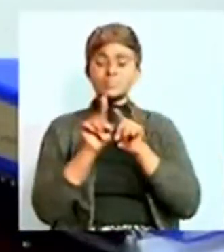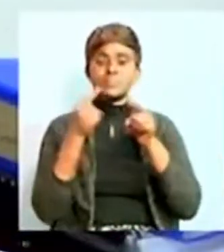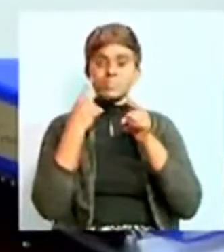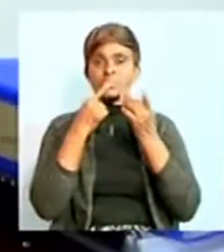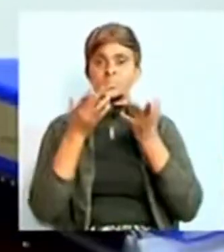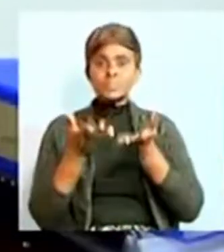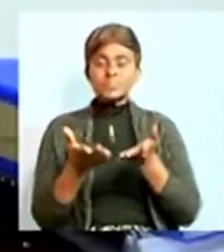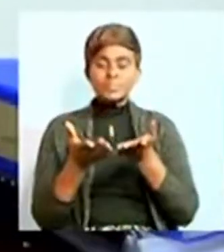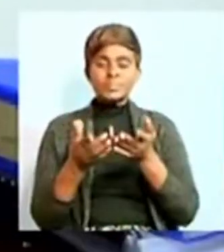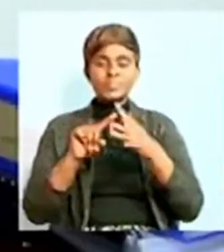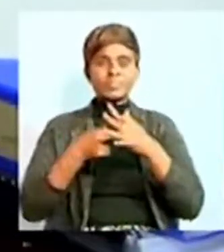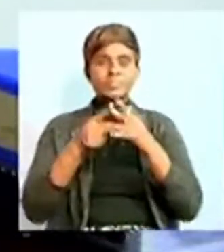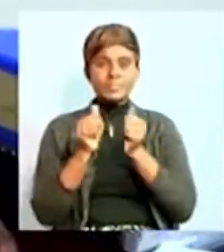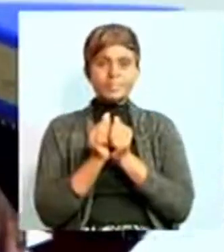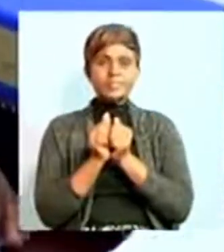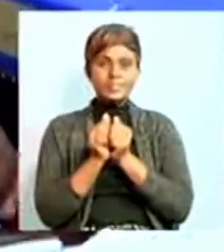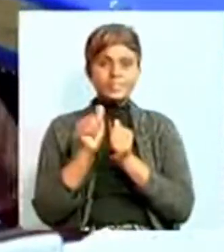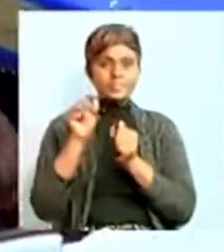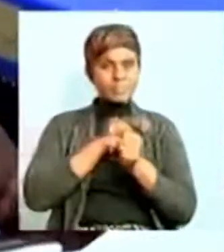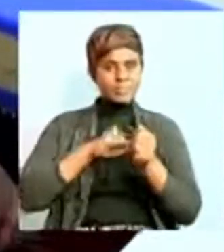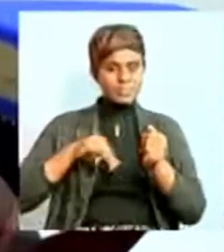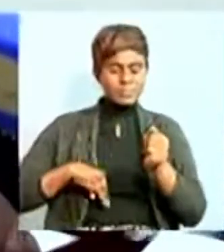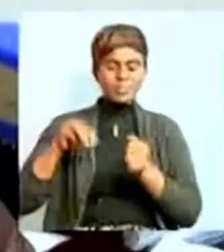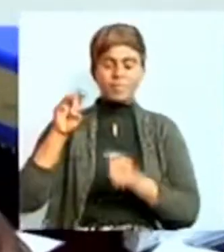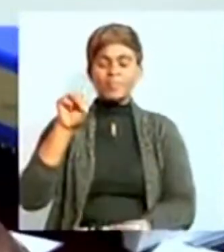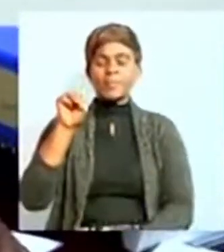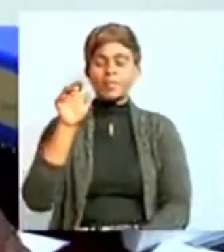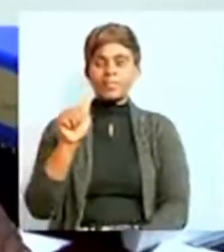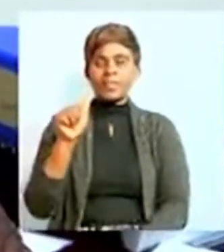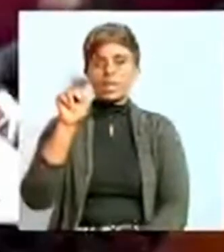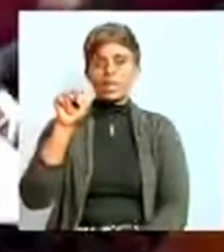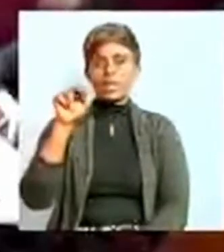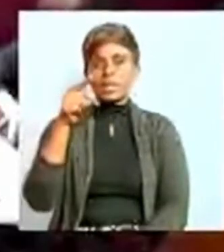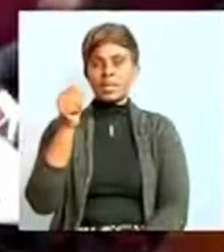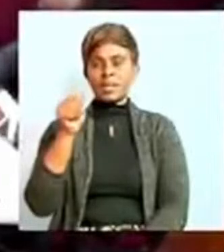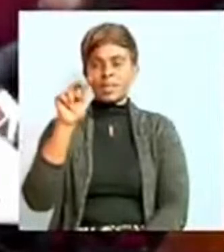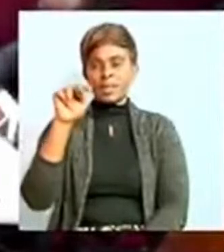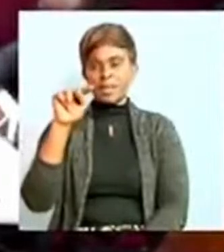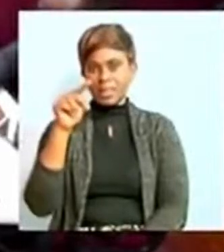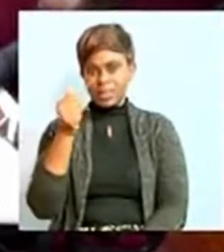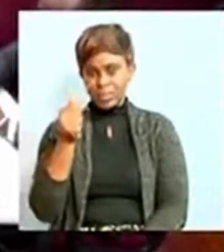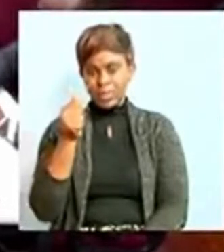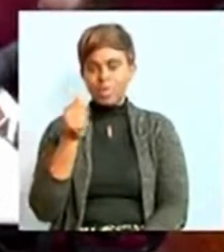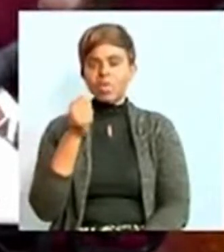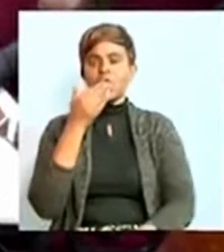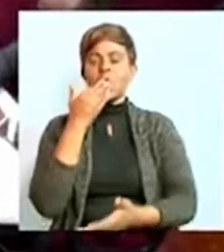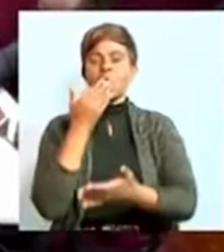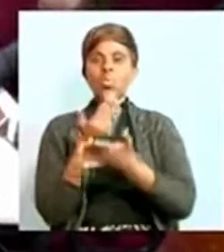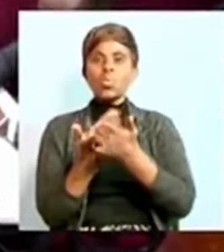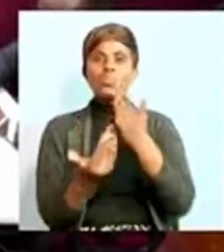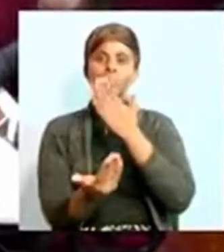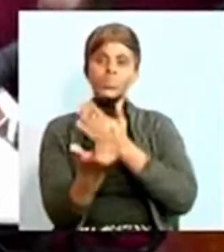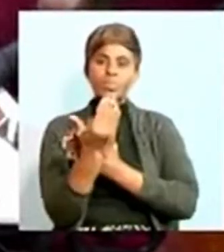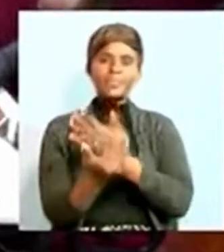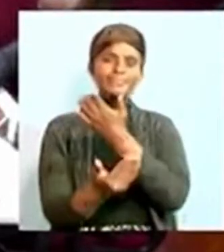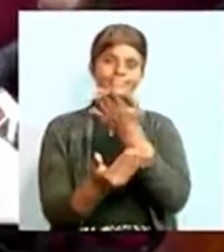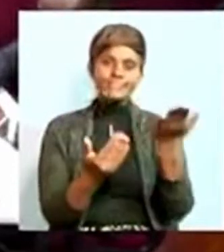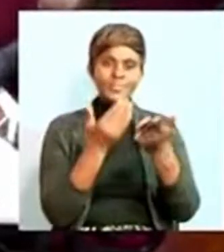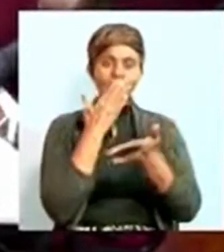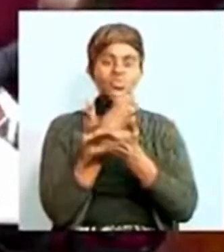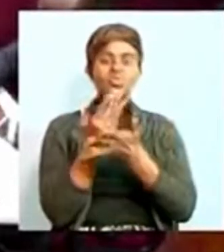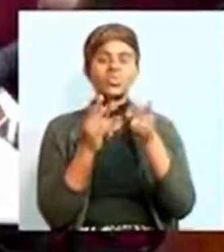with Honorable Member for Mangango. Thank you so much, Chair. Good morning to you and the good